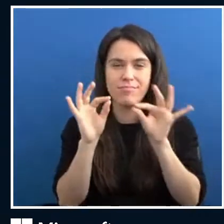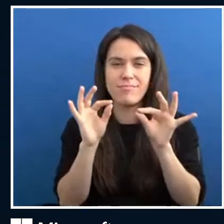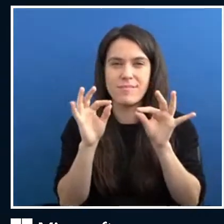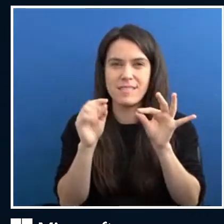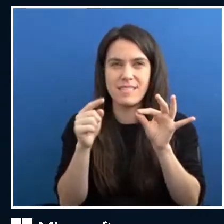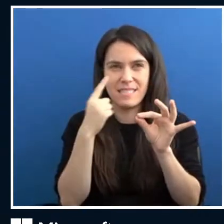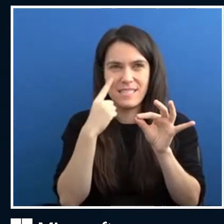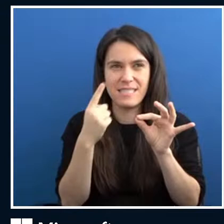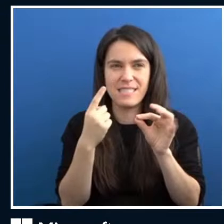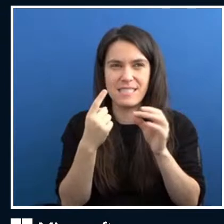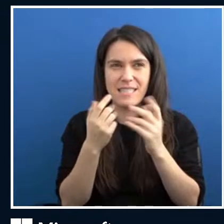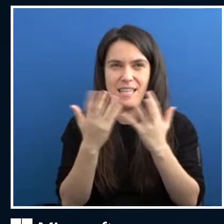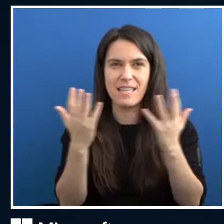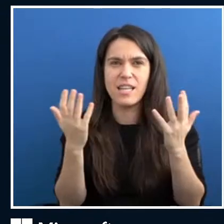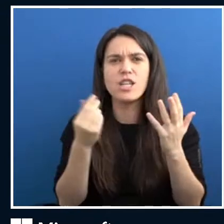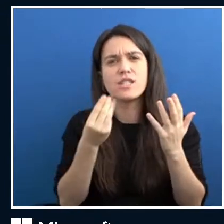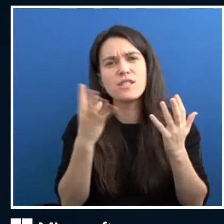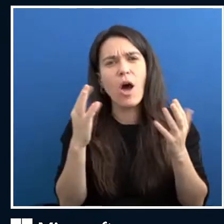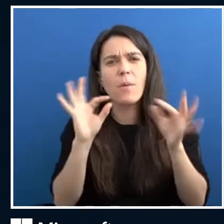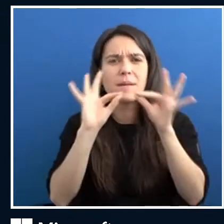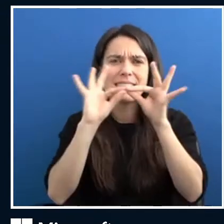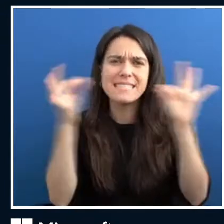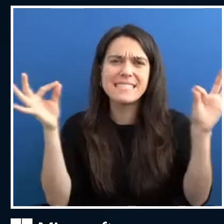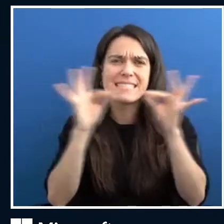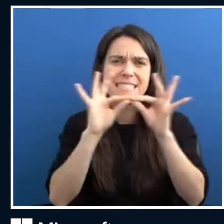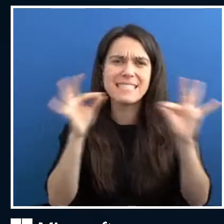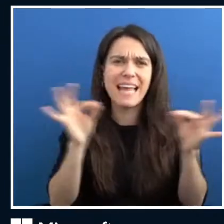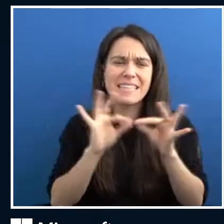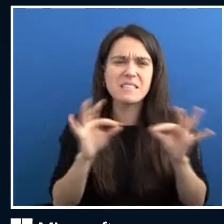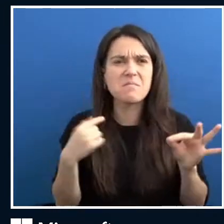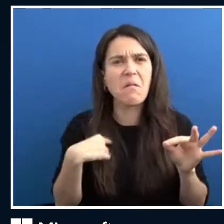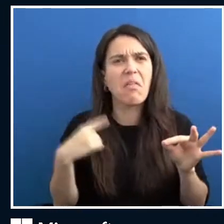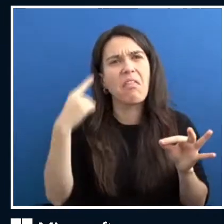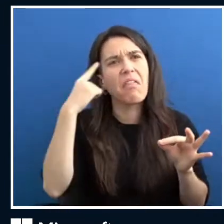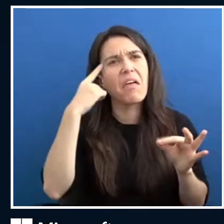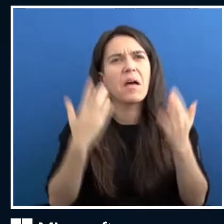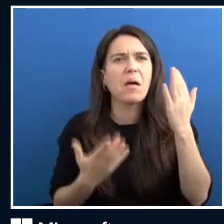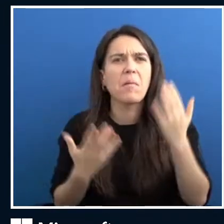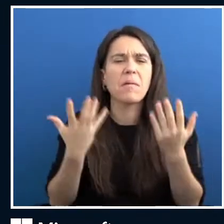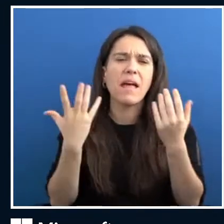some sentences, suppose we have a